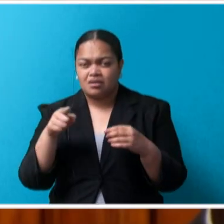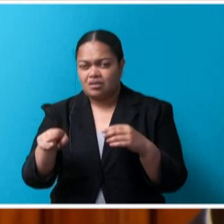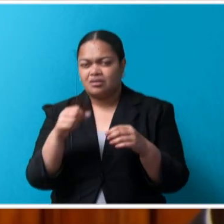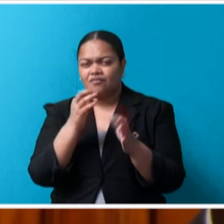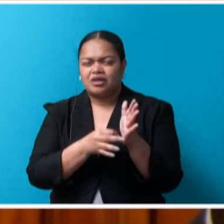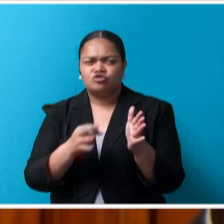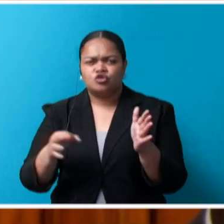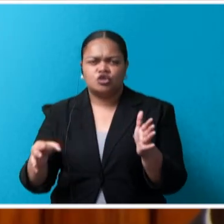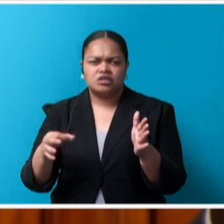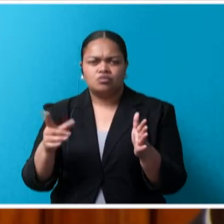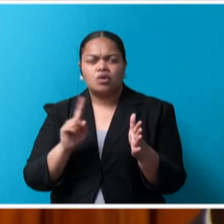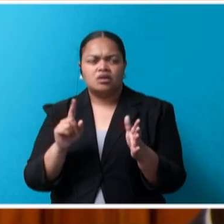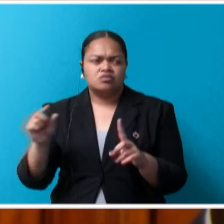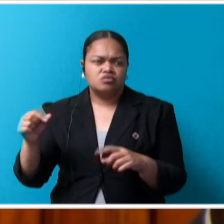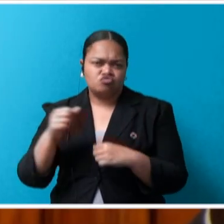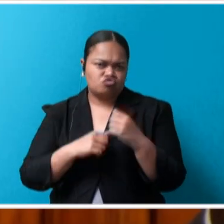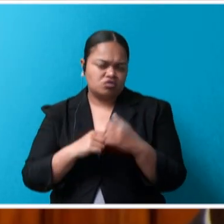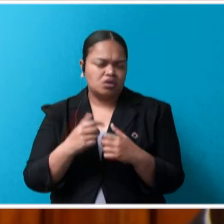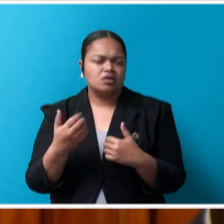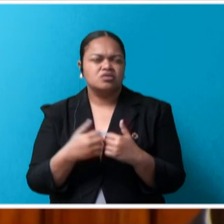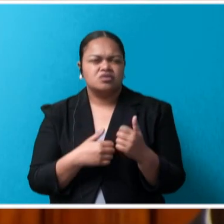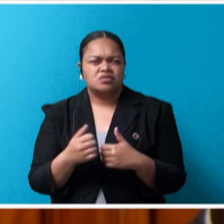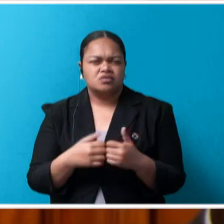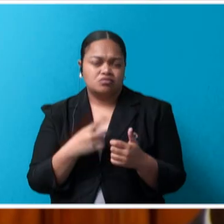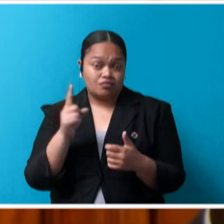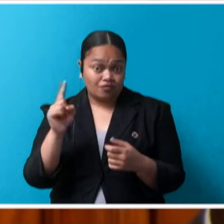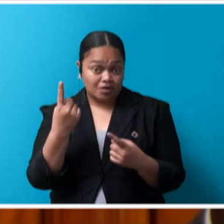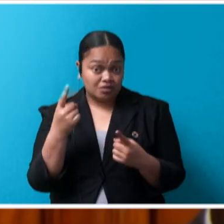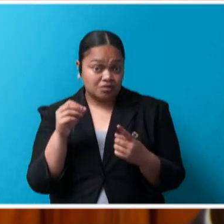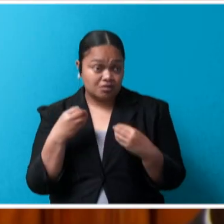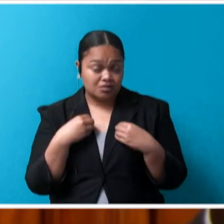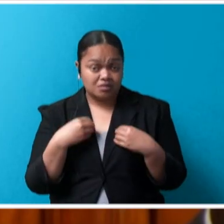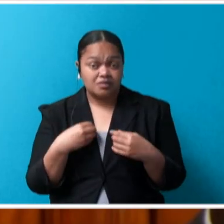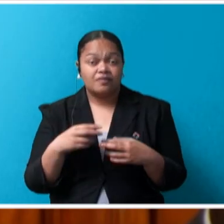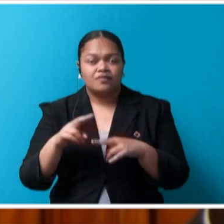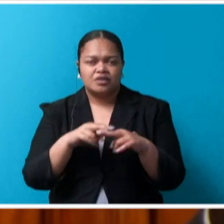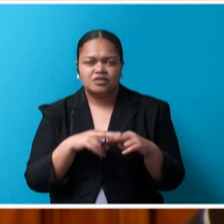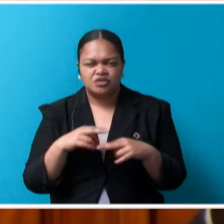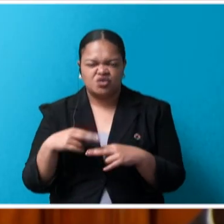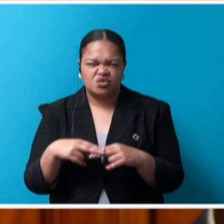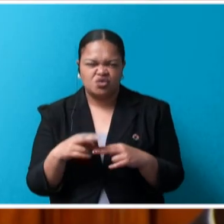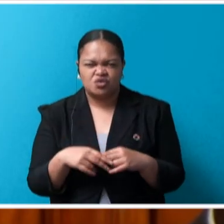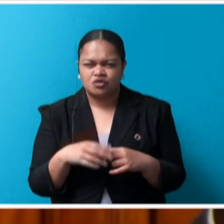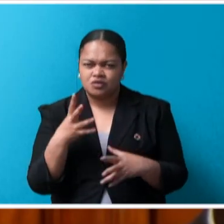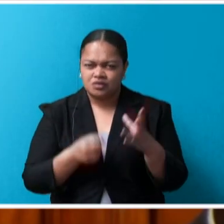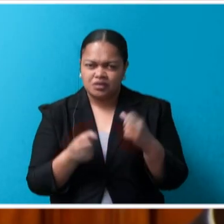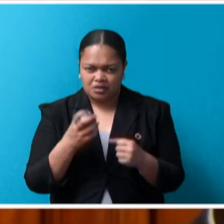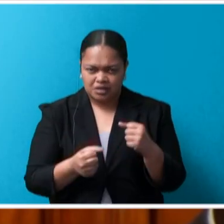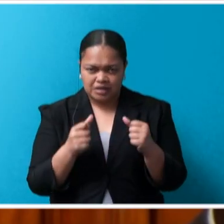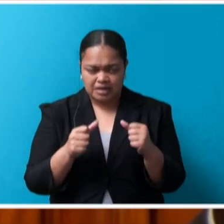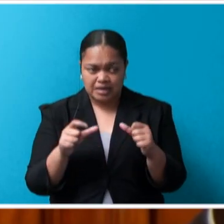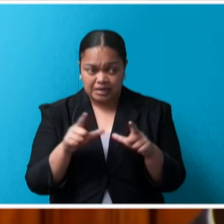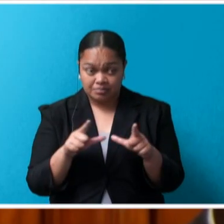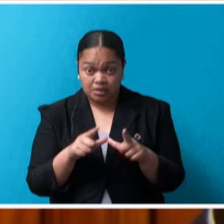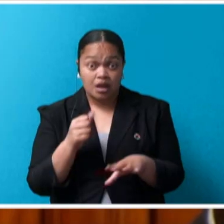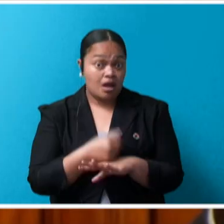separate entities by the then government. The first entity was Fiji Dairy Limited, which took ownership of the processing factory. The